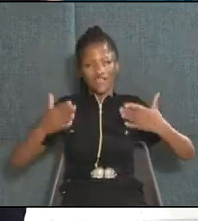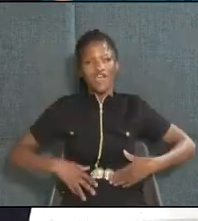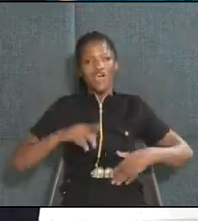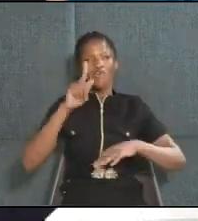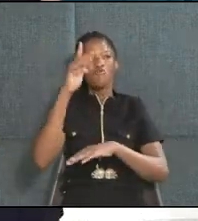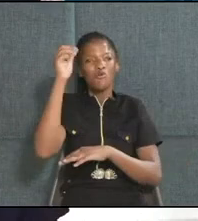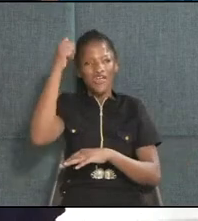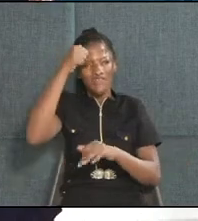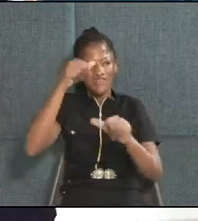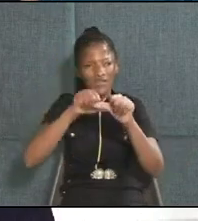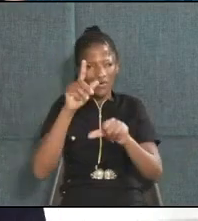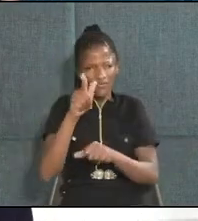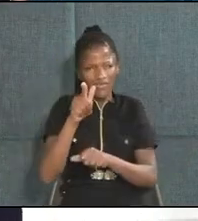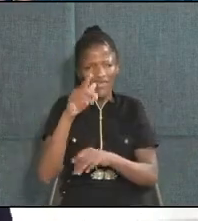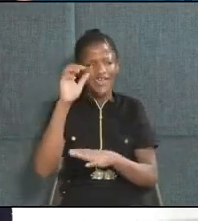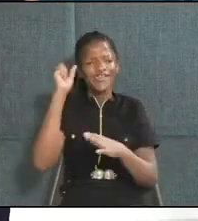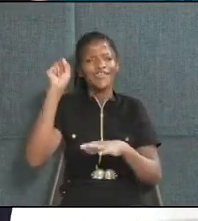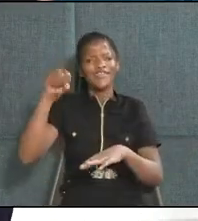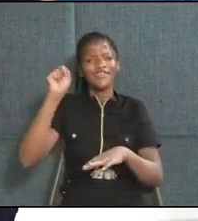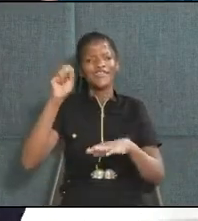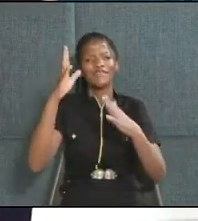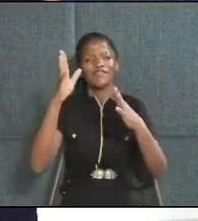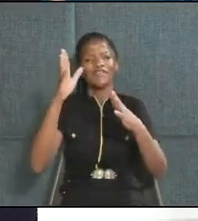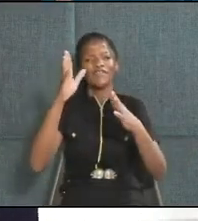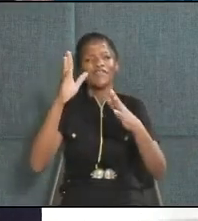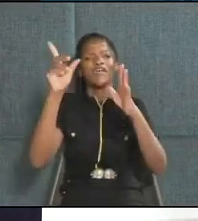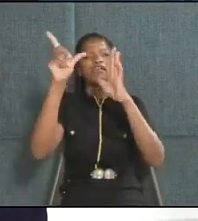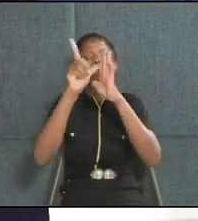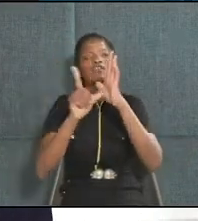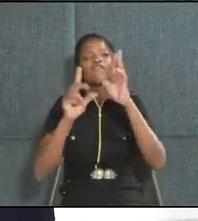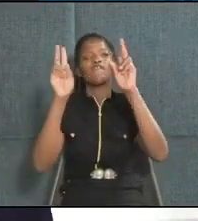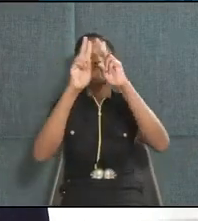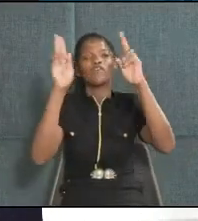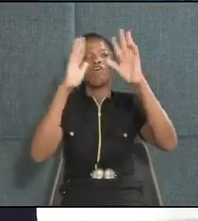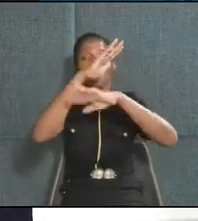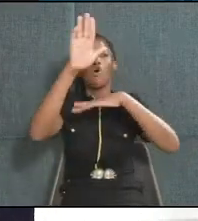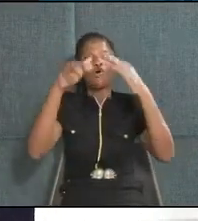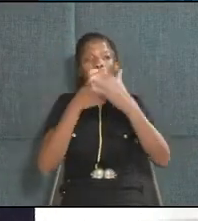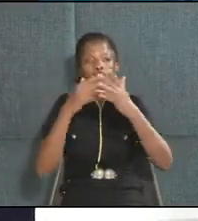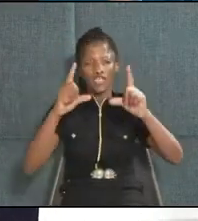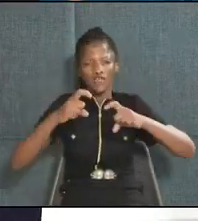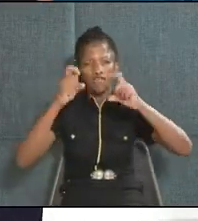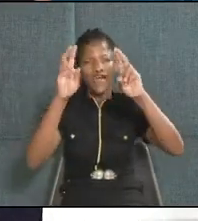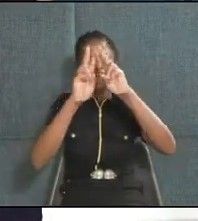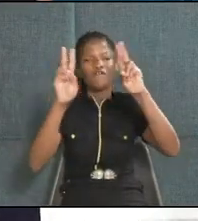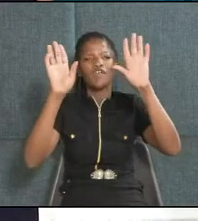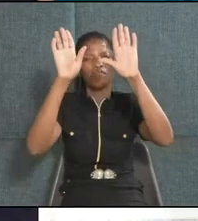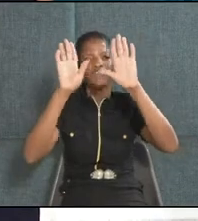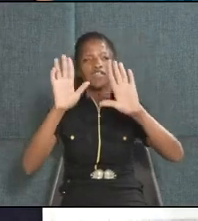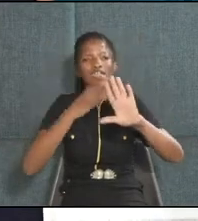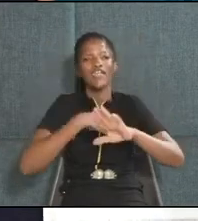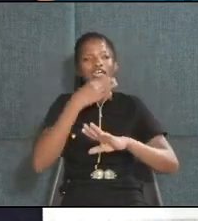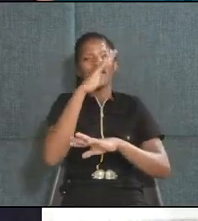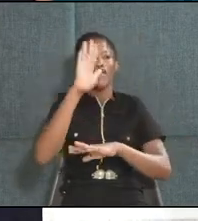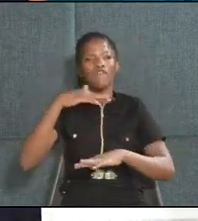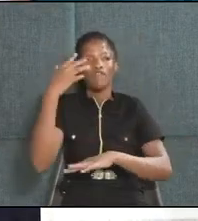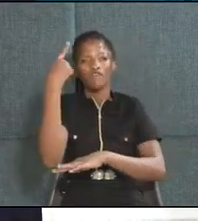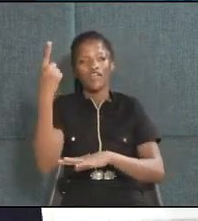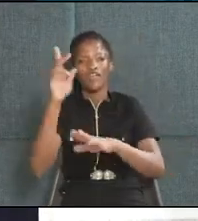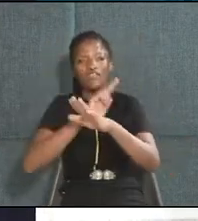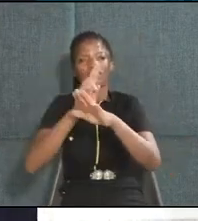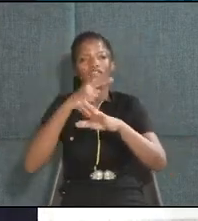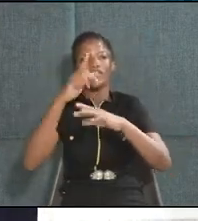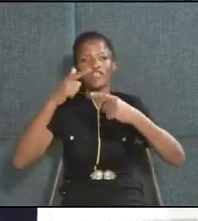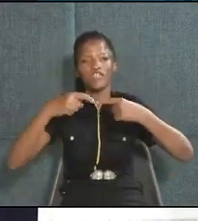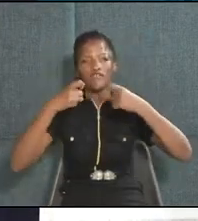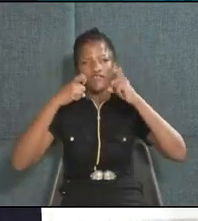guys remember that? Of course. The biggest lesson they taught us is that all gifts are important and everyone can use their gifts